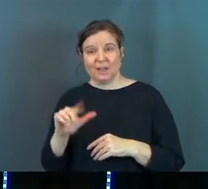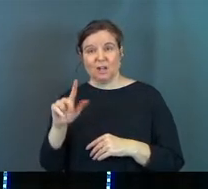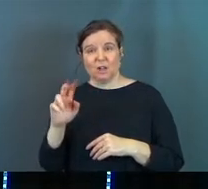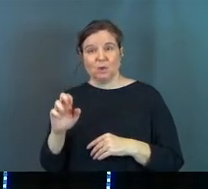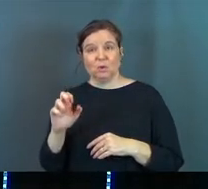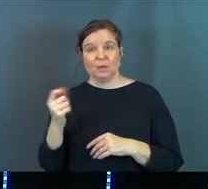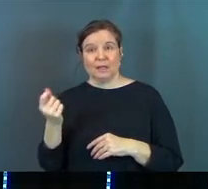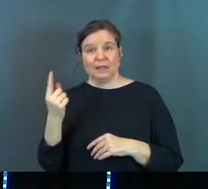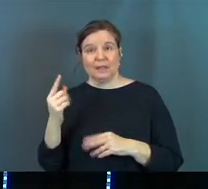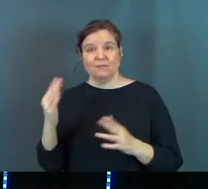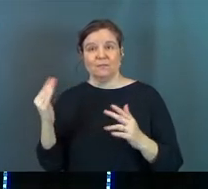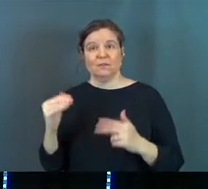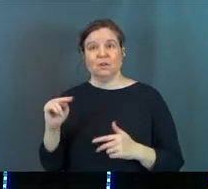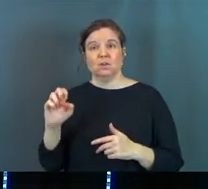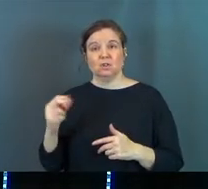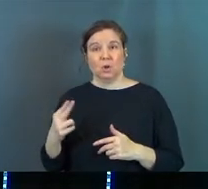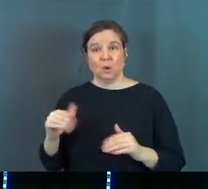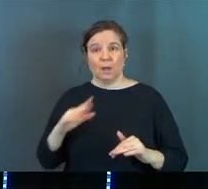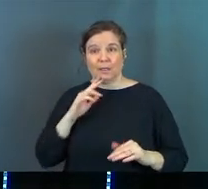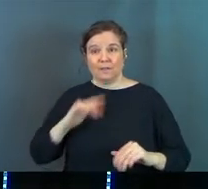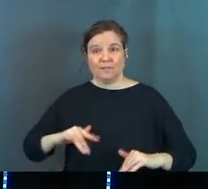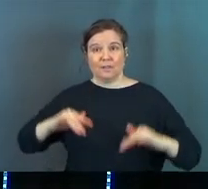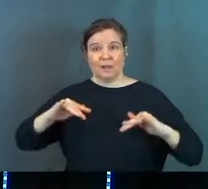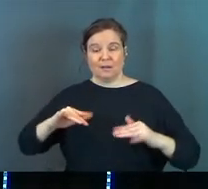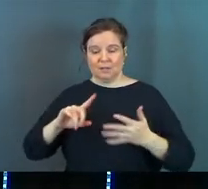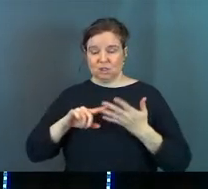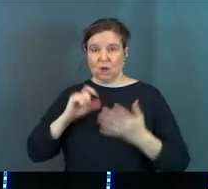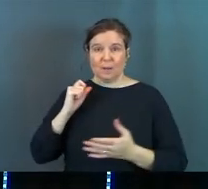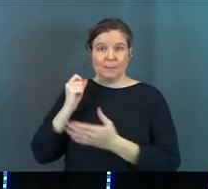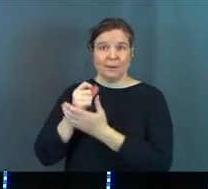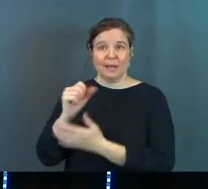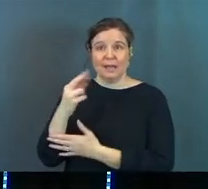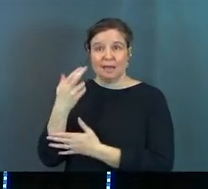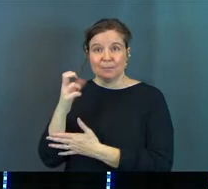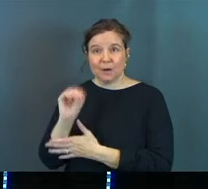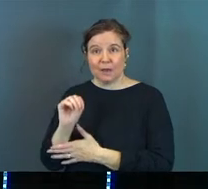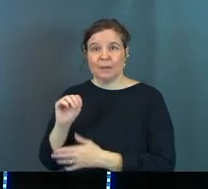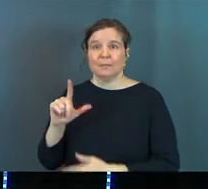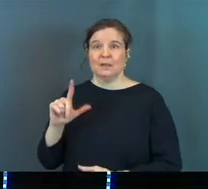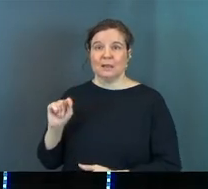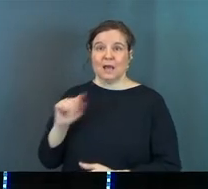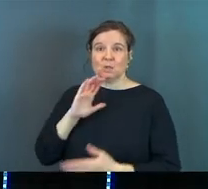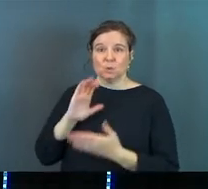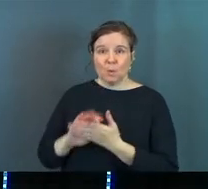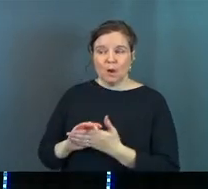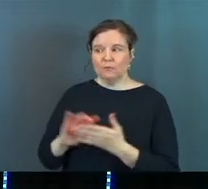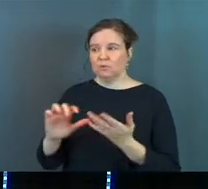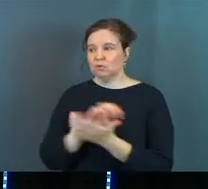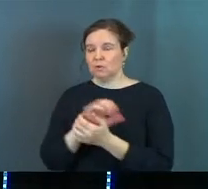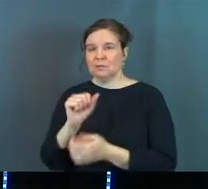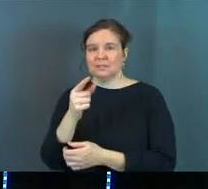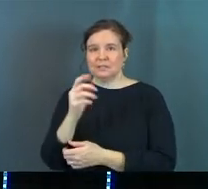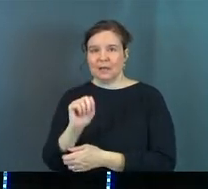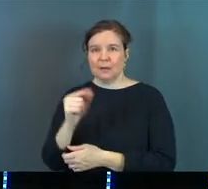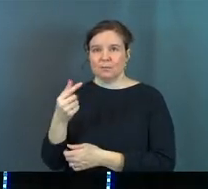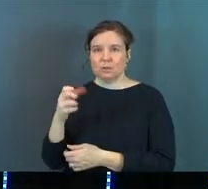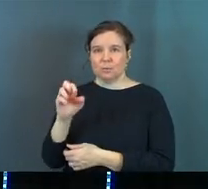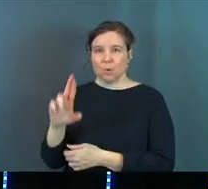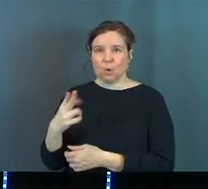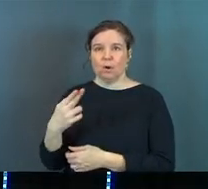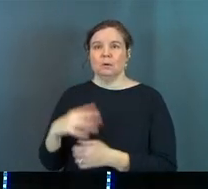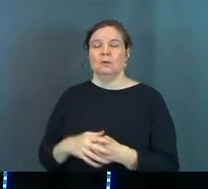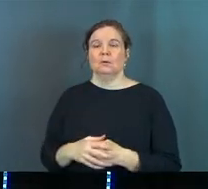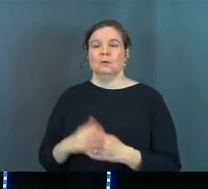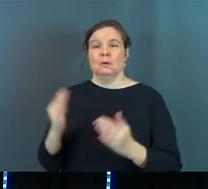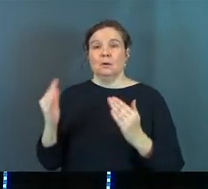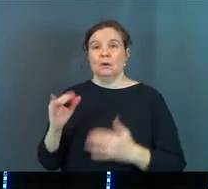chapter 11. Noah and the flood, he talked about Abraham. He talked about Lot's wife. He talked about the destruction of Sodom and Gomorrah. He talked about